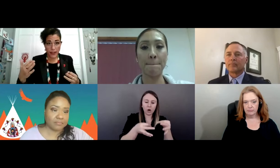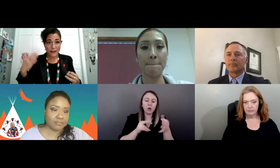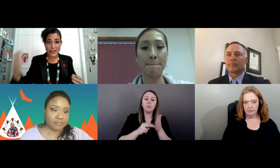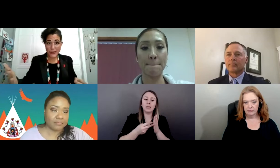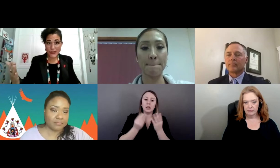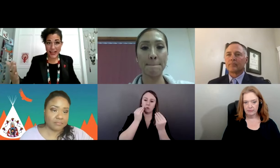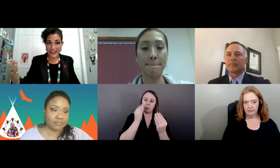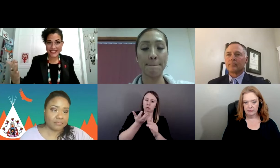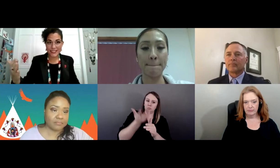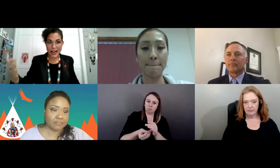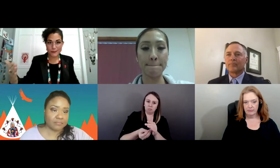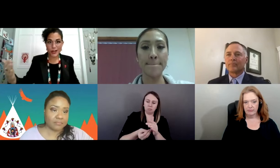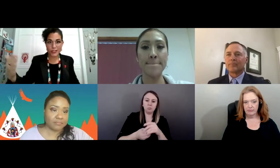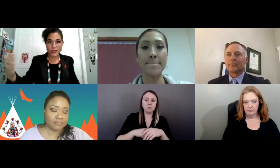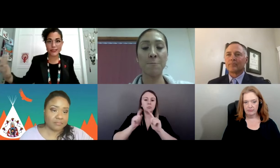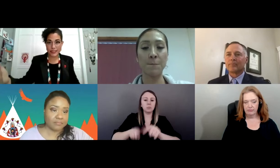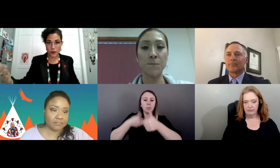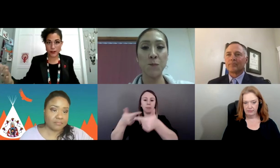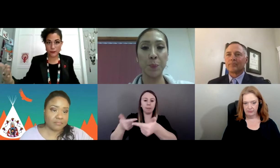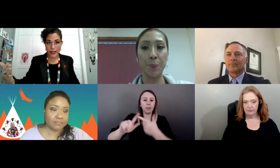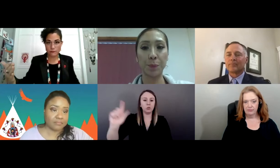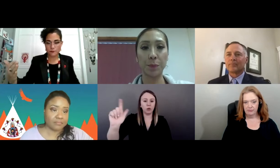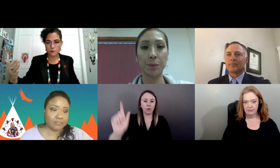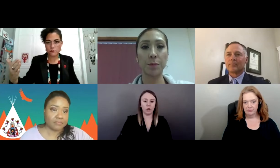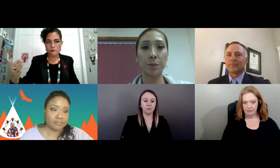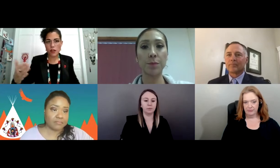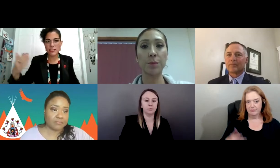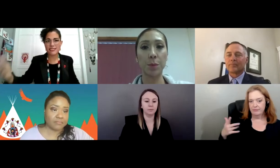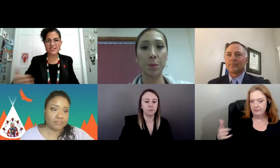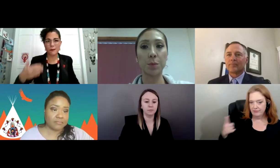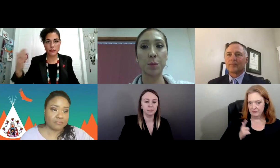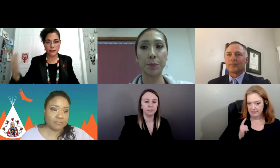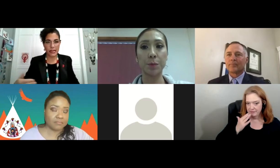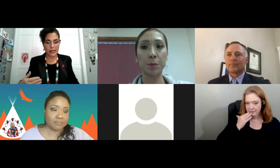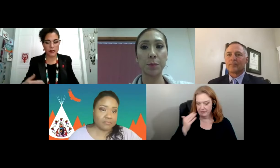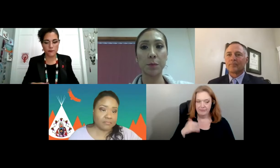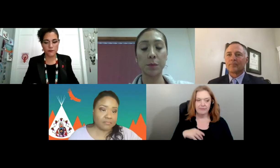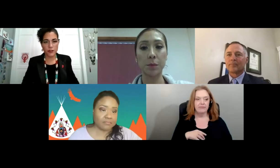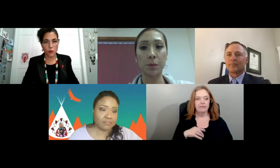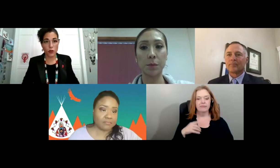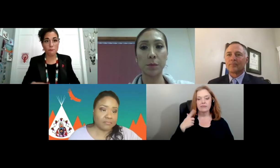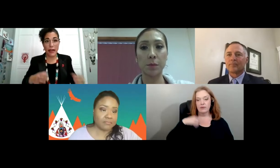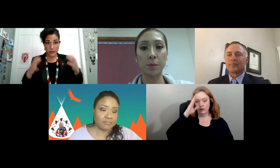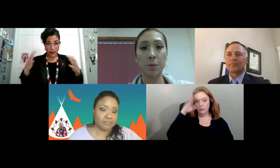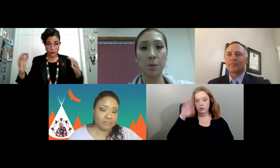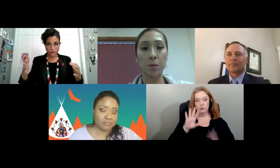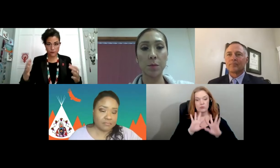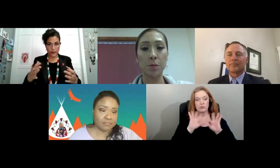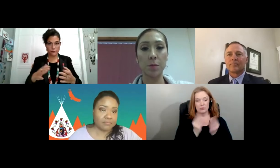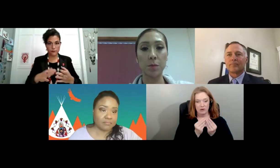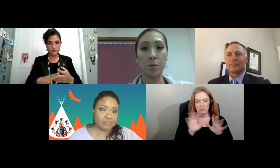on that. We know that our tribes are doing this work, right? But this is something that we're mapping